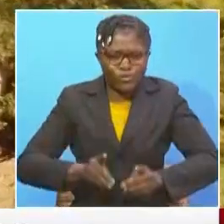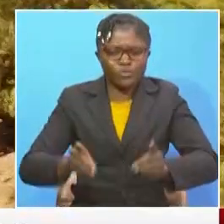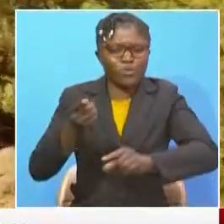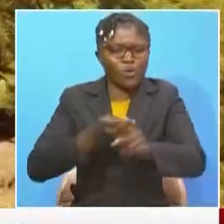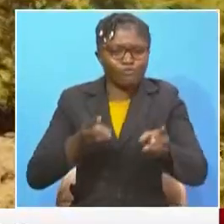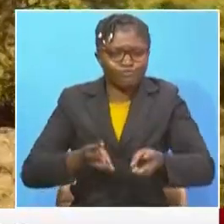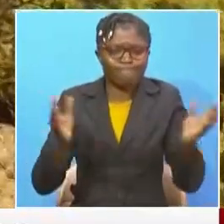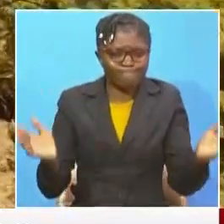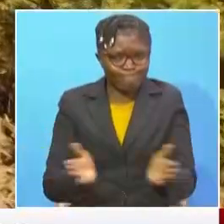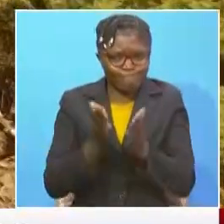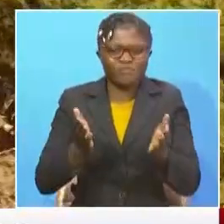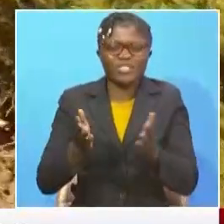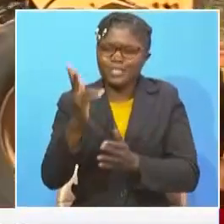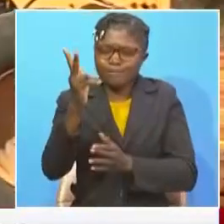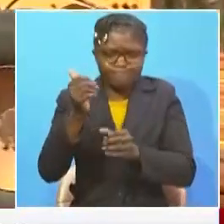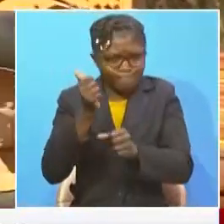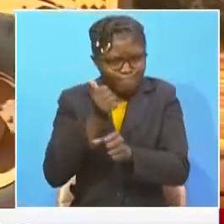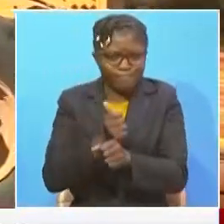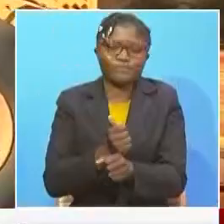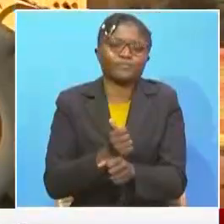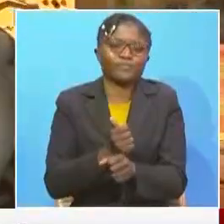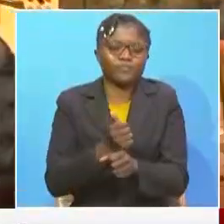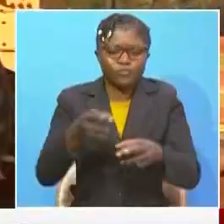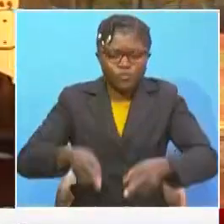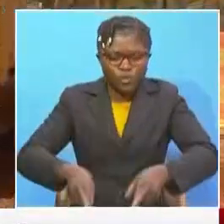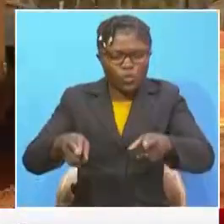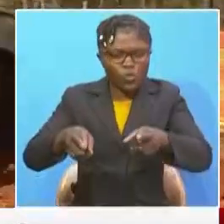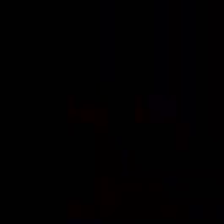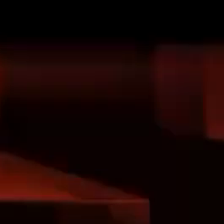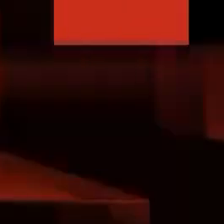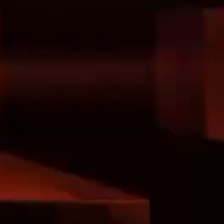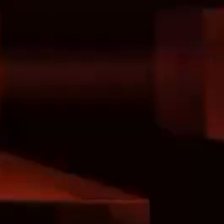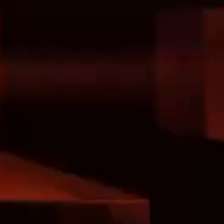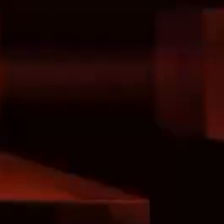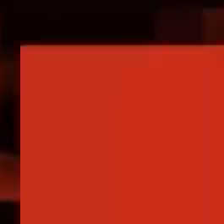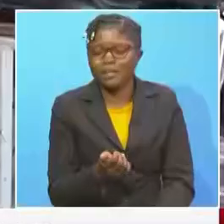RDA happy with pace of works on Lusaka and Dola Road.